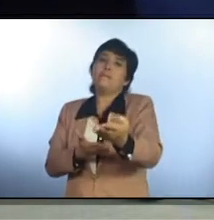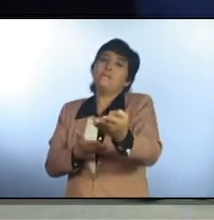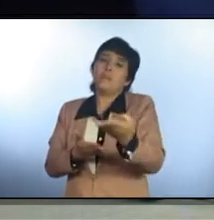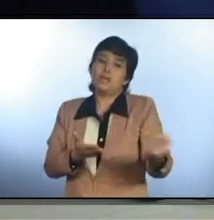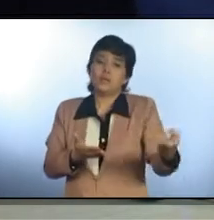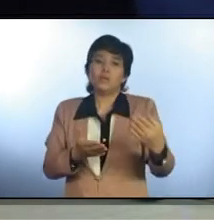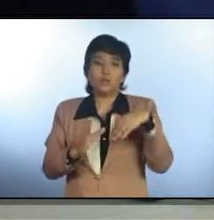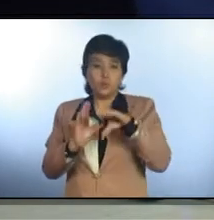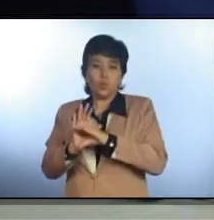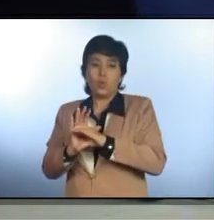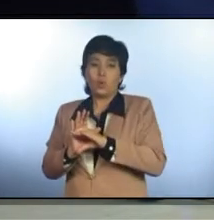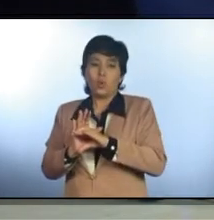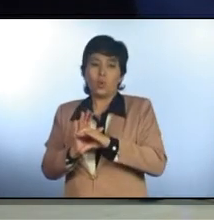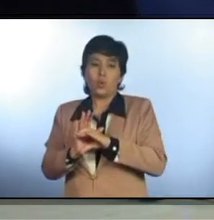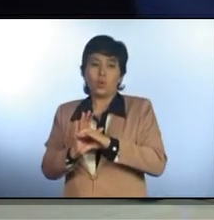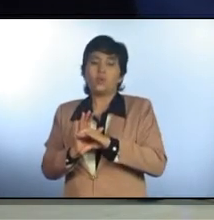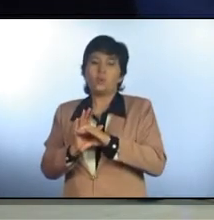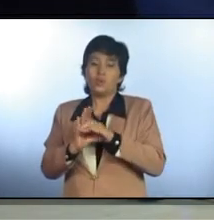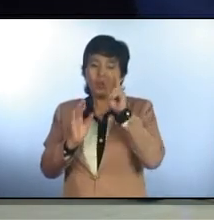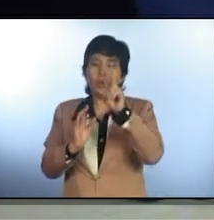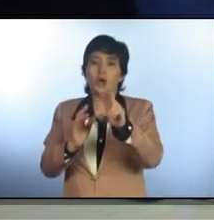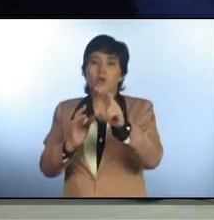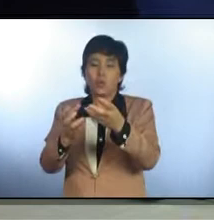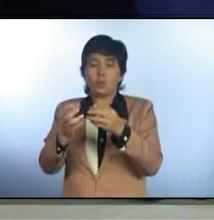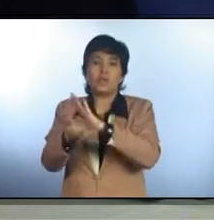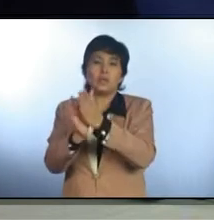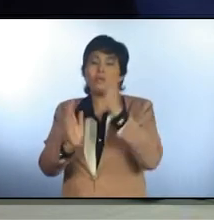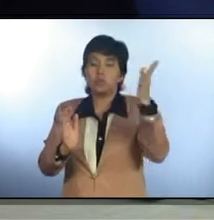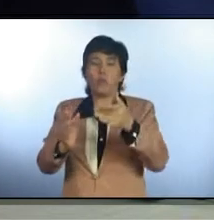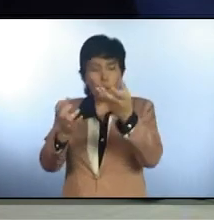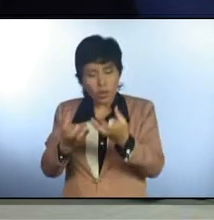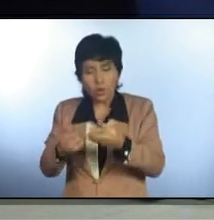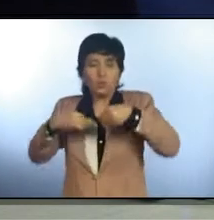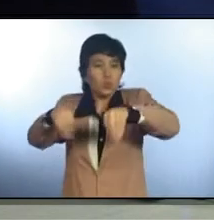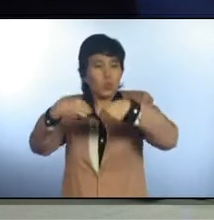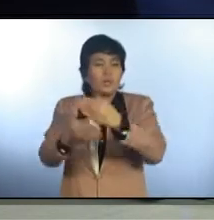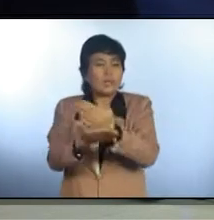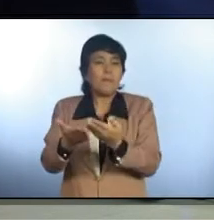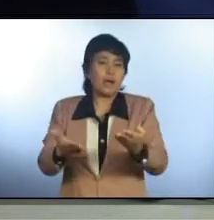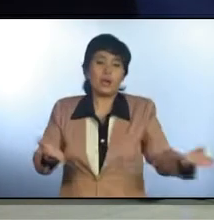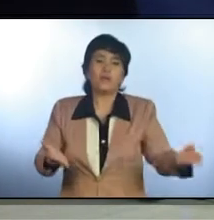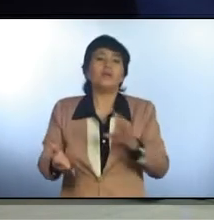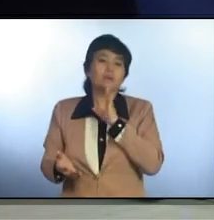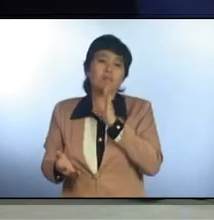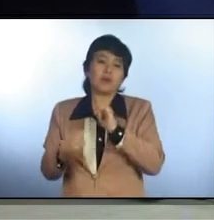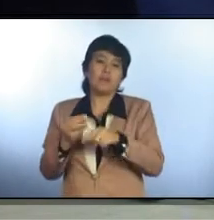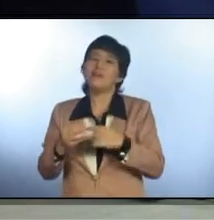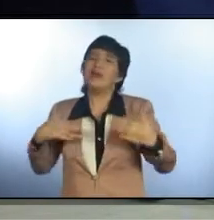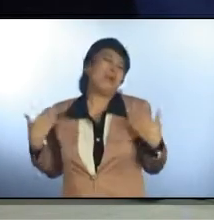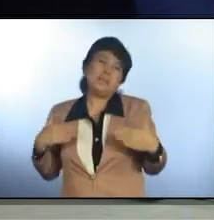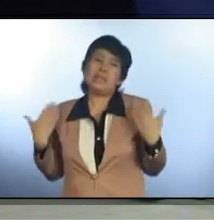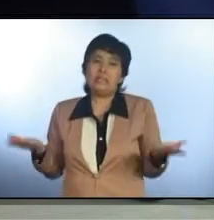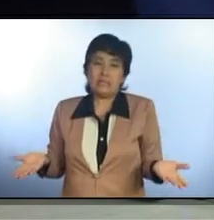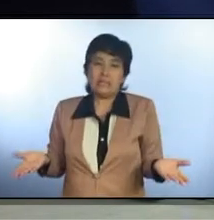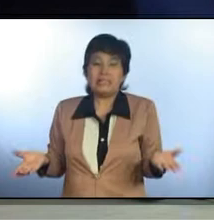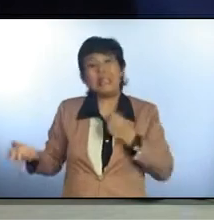you bring in a group of professors and you want to sell something and what you're talking is just